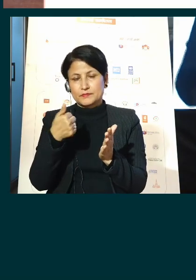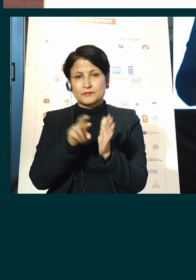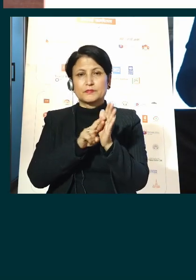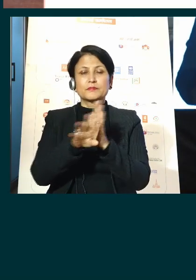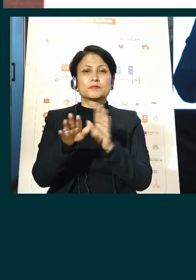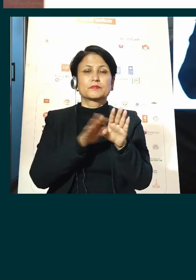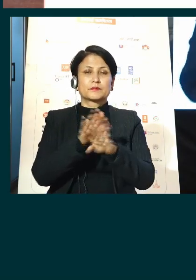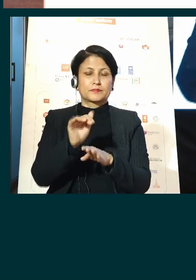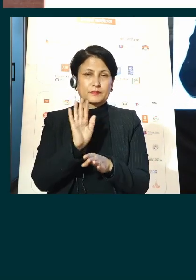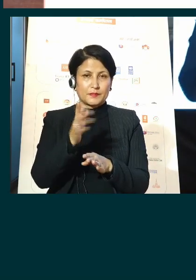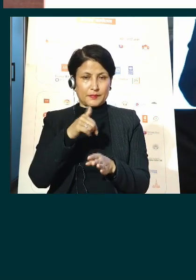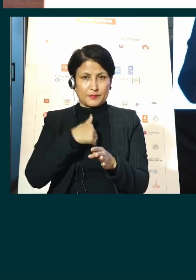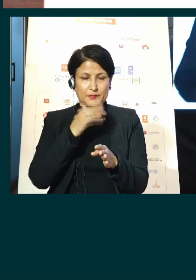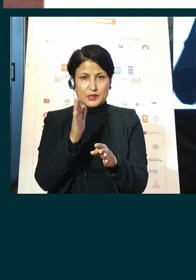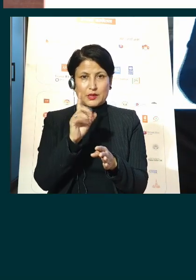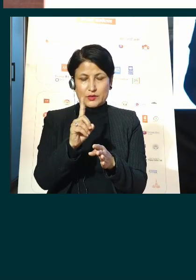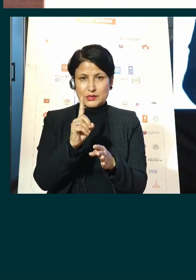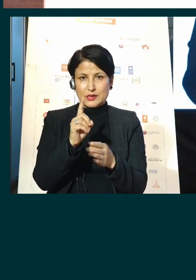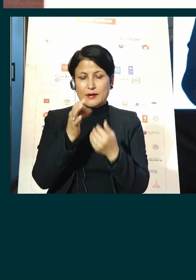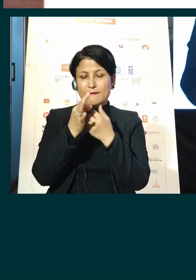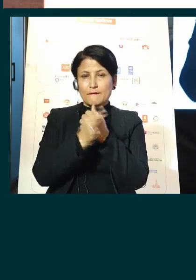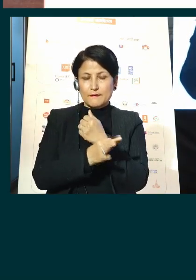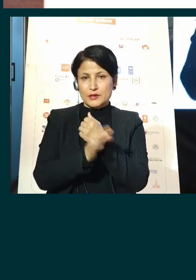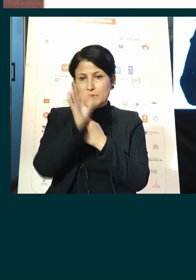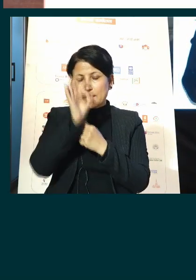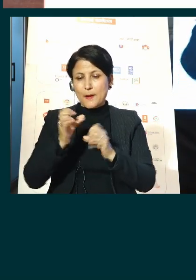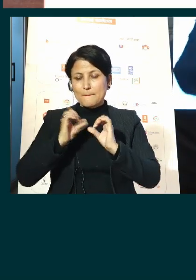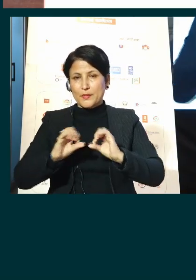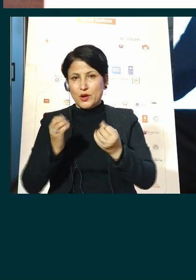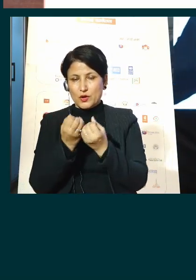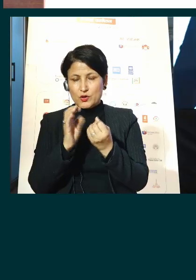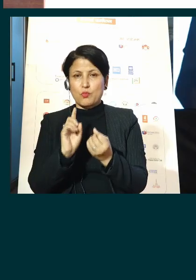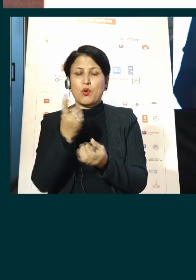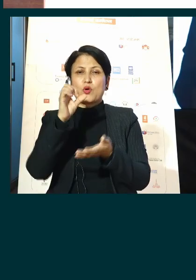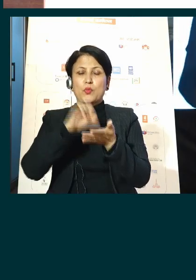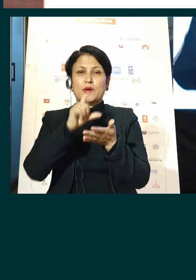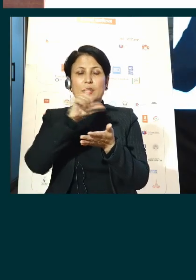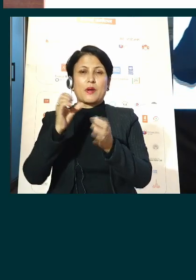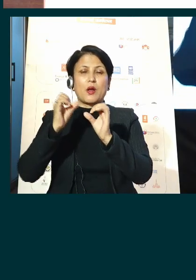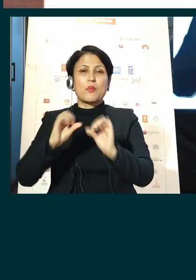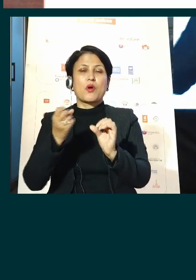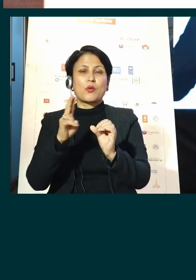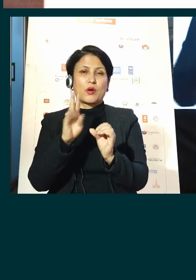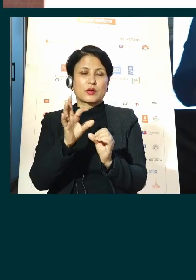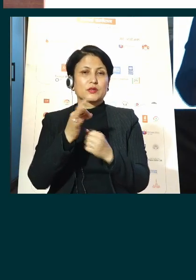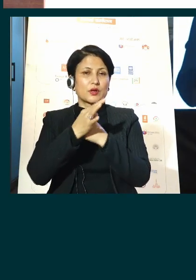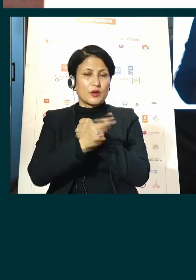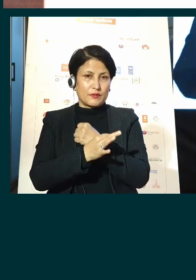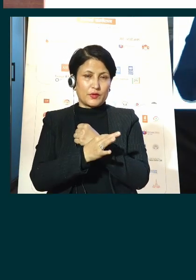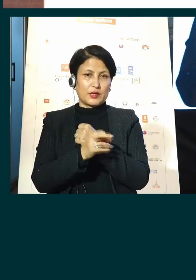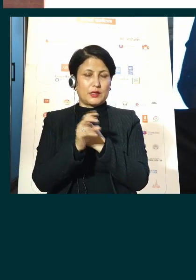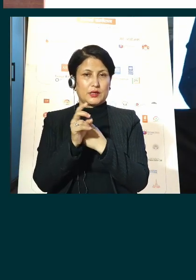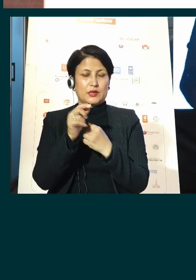is a specific methodology that I think, if I'm not mistaken, it's the first time this is being used in Nepal, and I think there's a lot of opportunities to apply it to